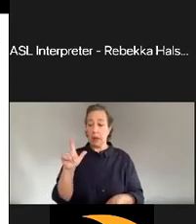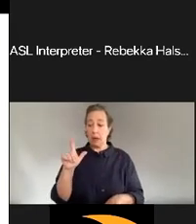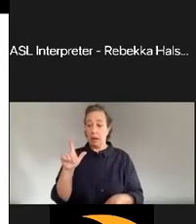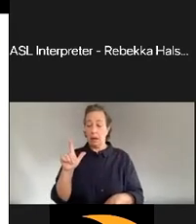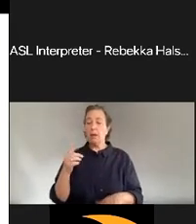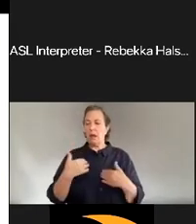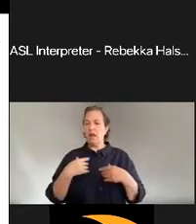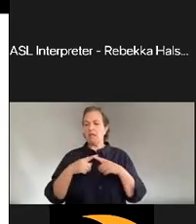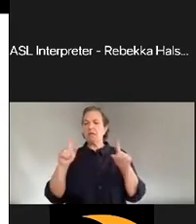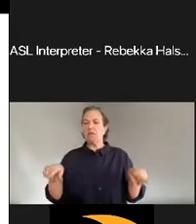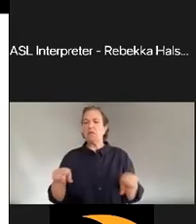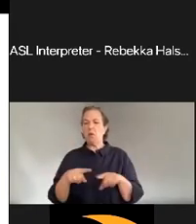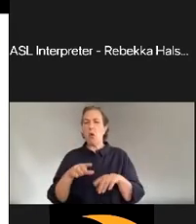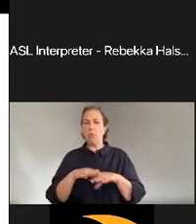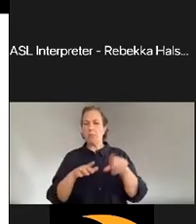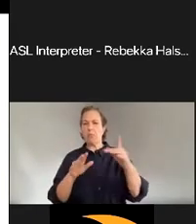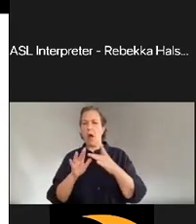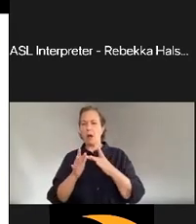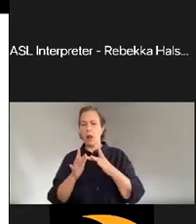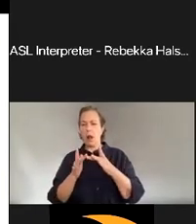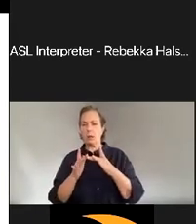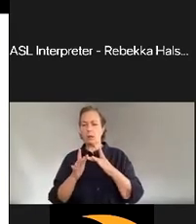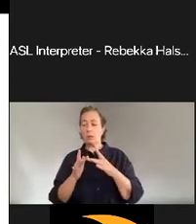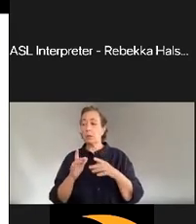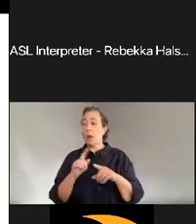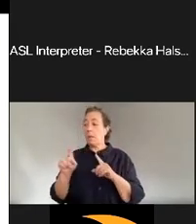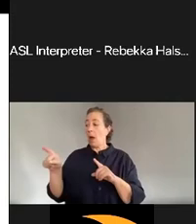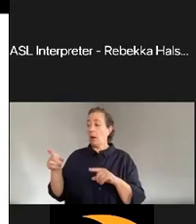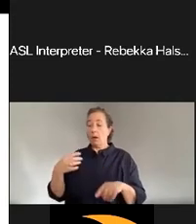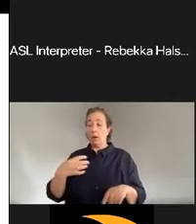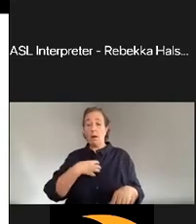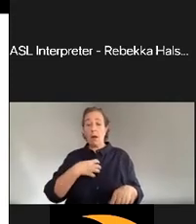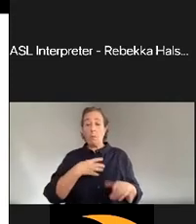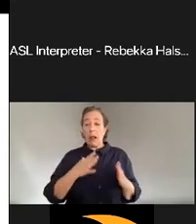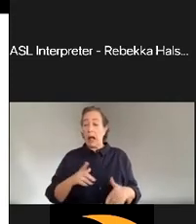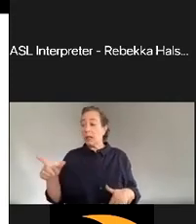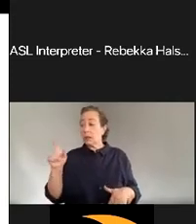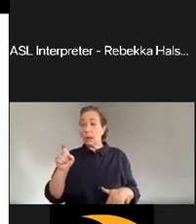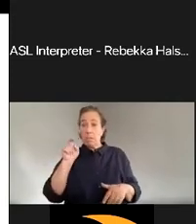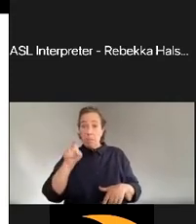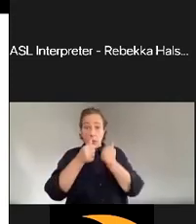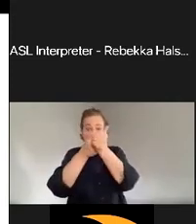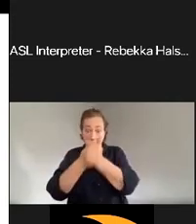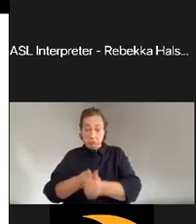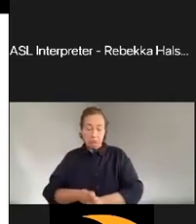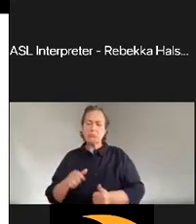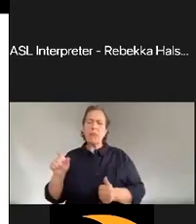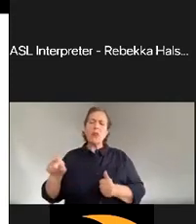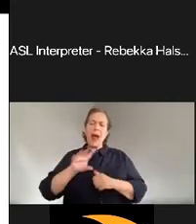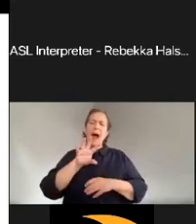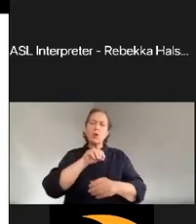form online, but complaints do not need to follow any particular format. They should include basic